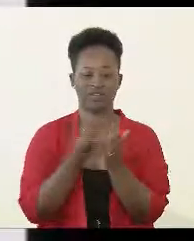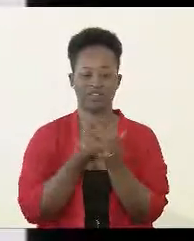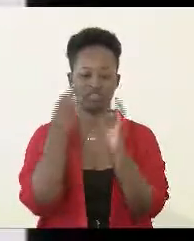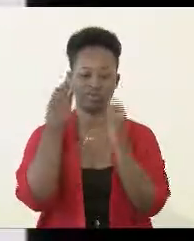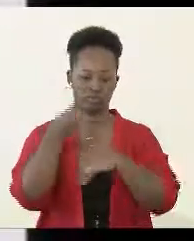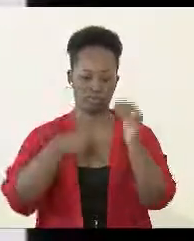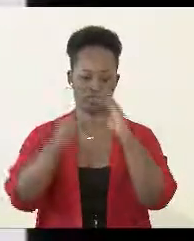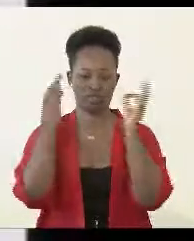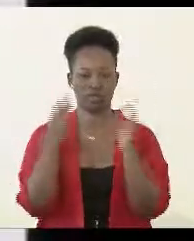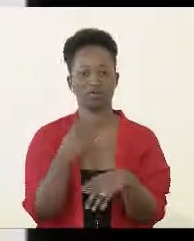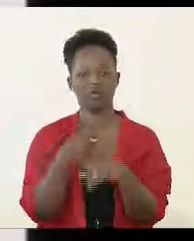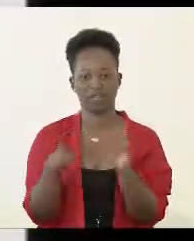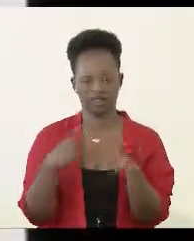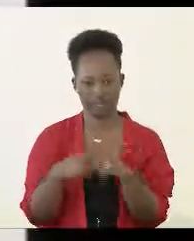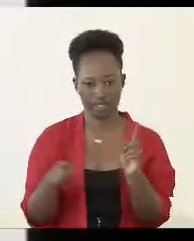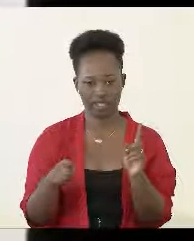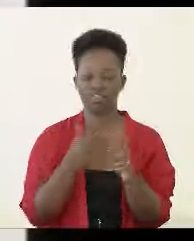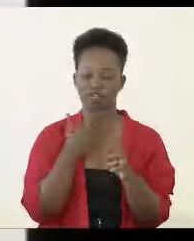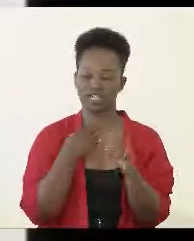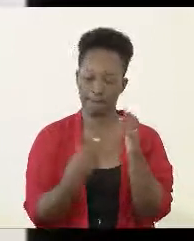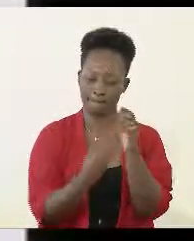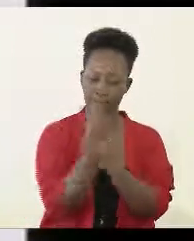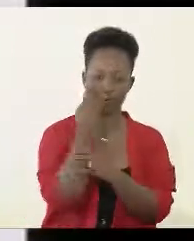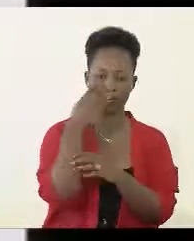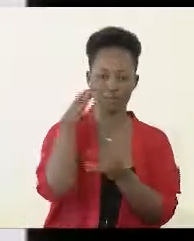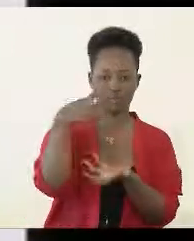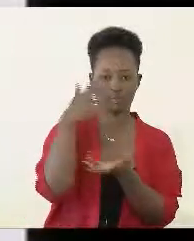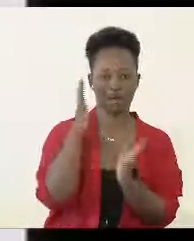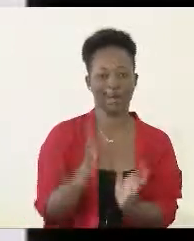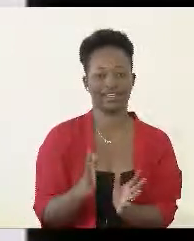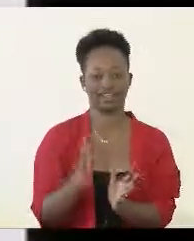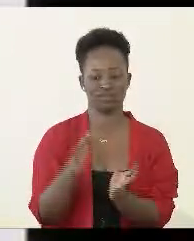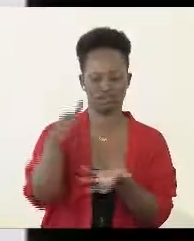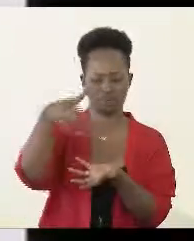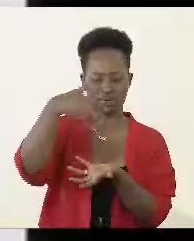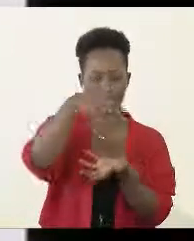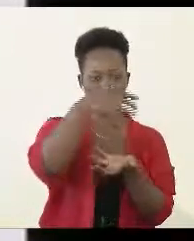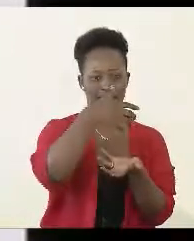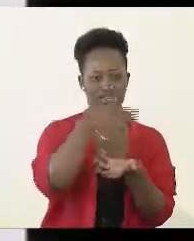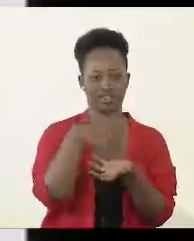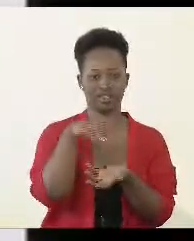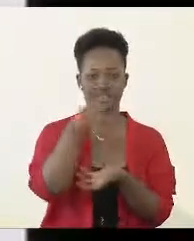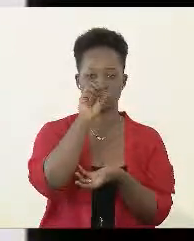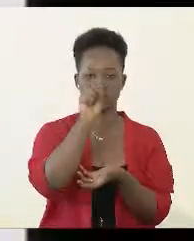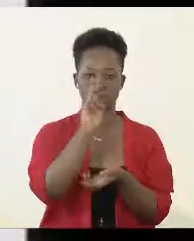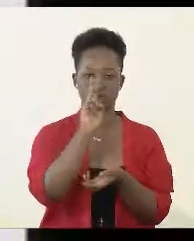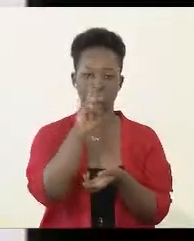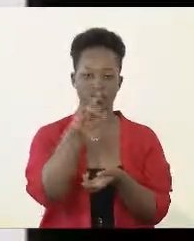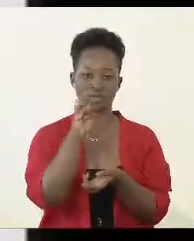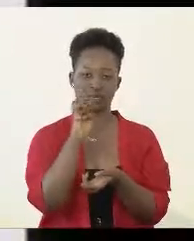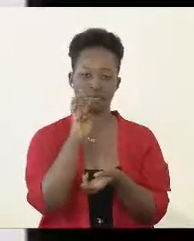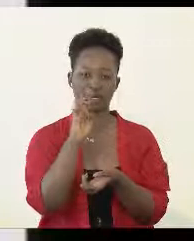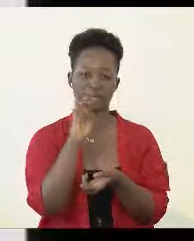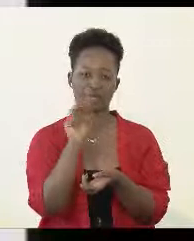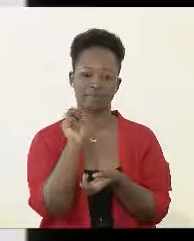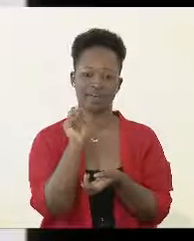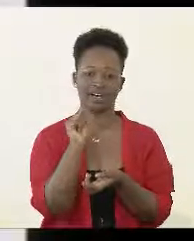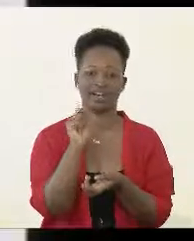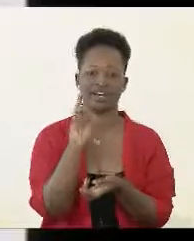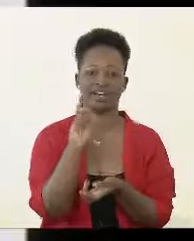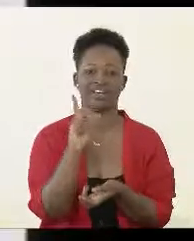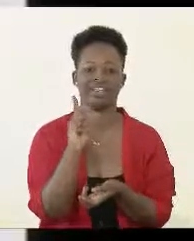products. You intend to initiate, you intend to start, you intend to commence a supermarket or any kind of business